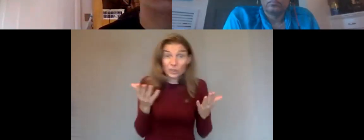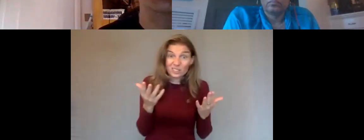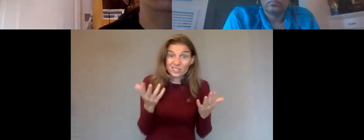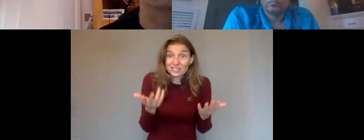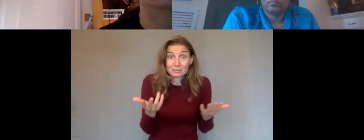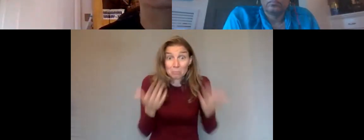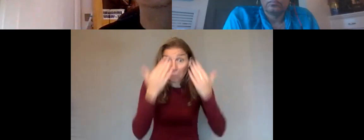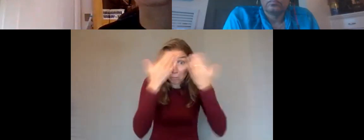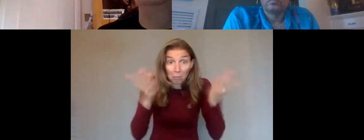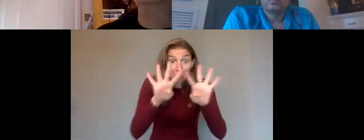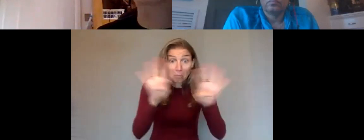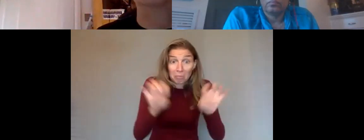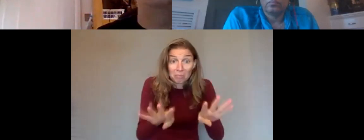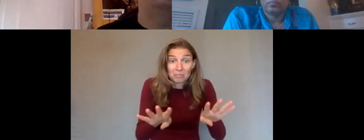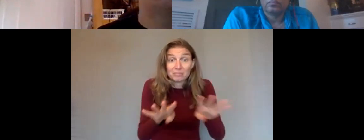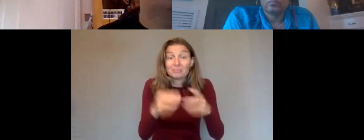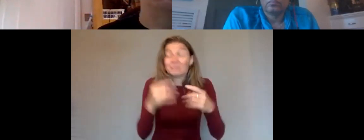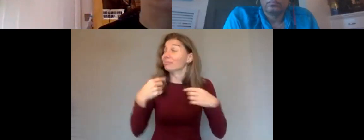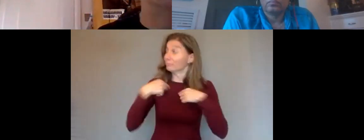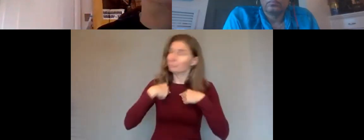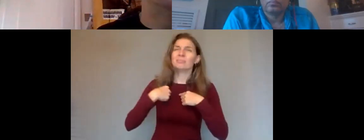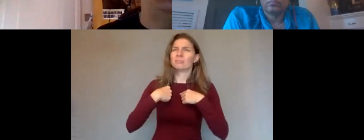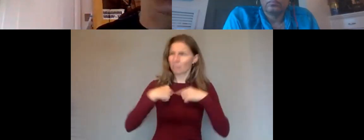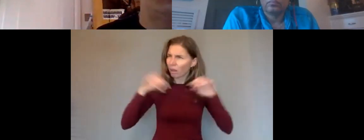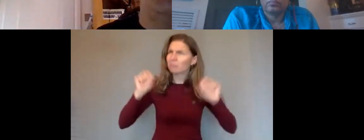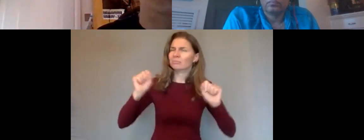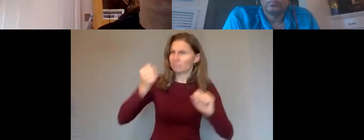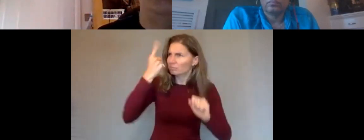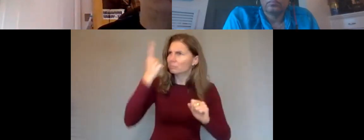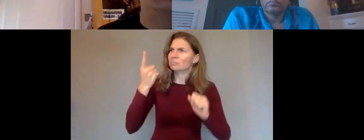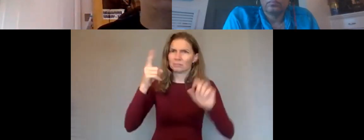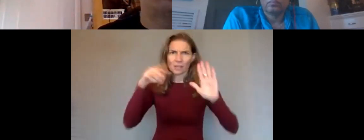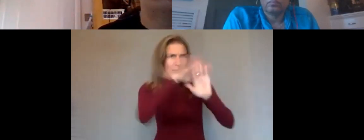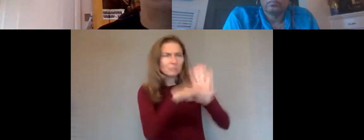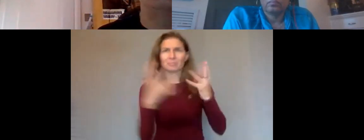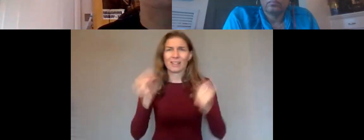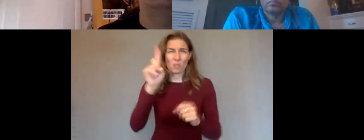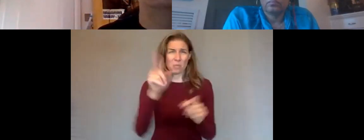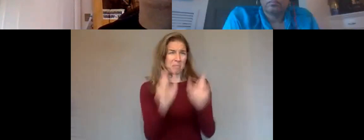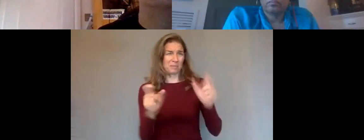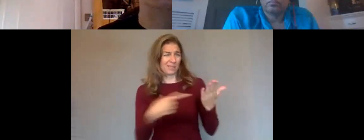don't understand it. But one thing is for sure, it's focused